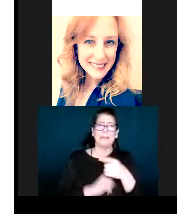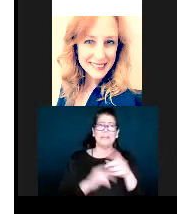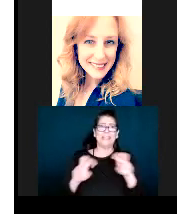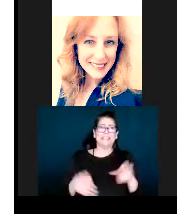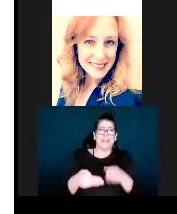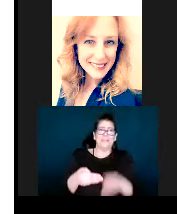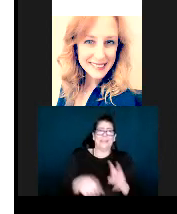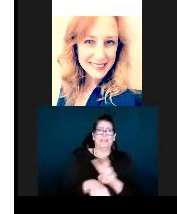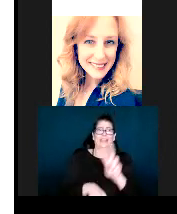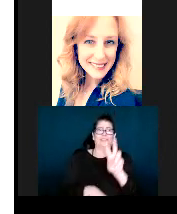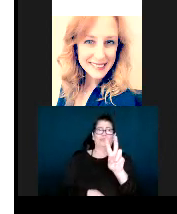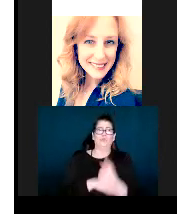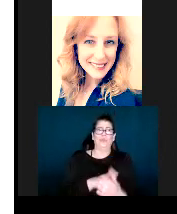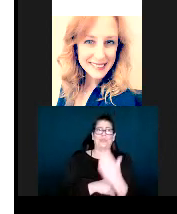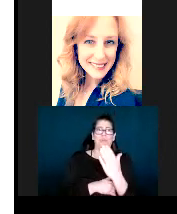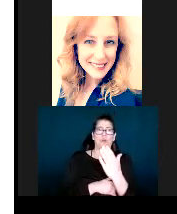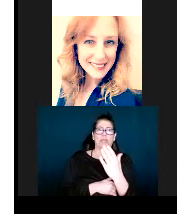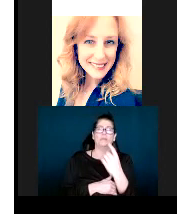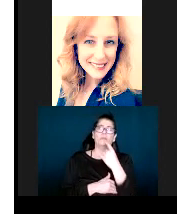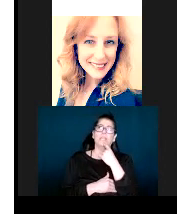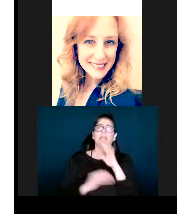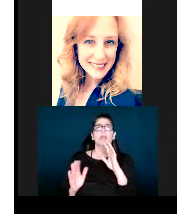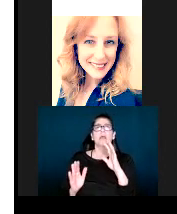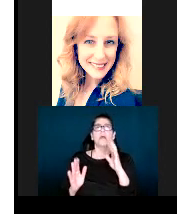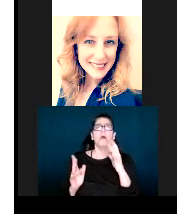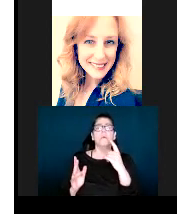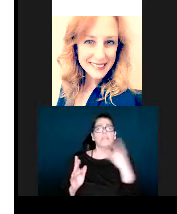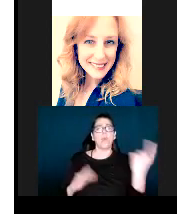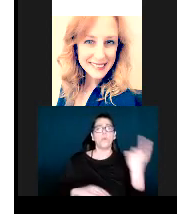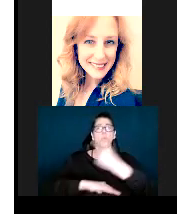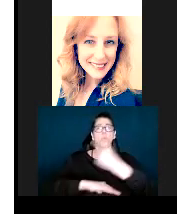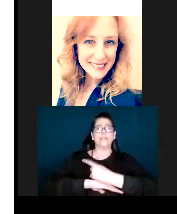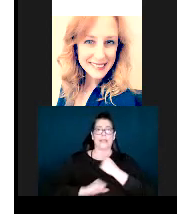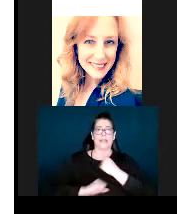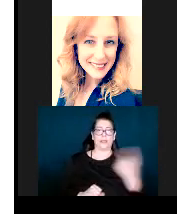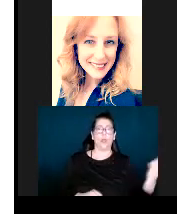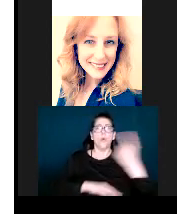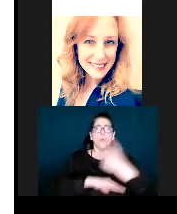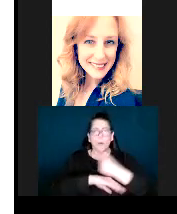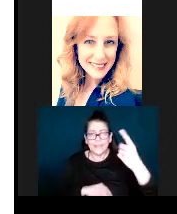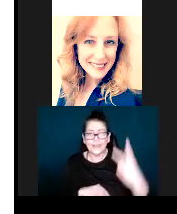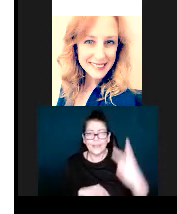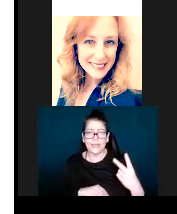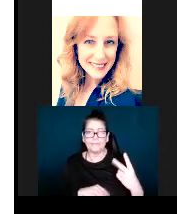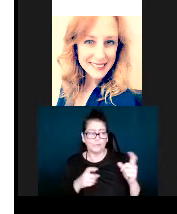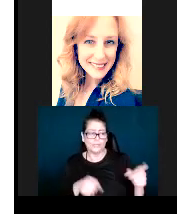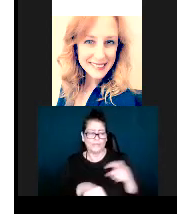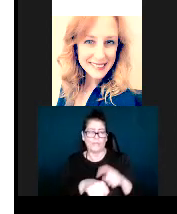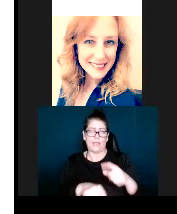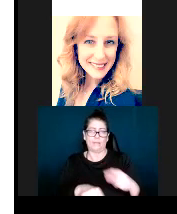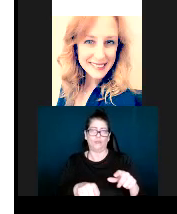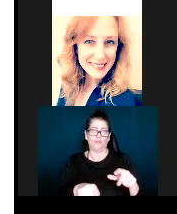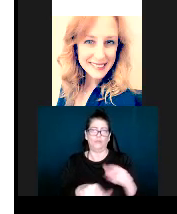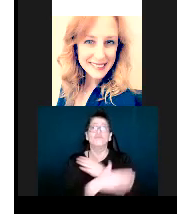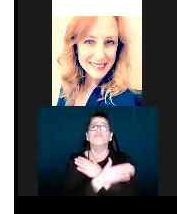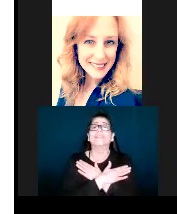morning, sometimes we would say, we'll follow up in a day or a day and a half, because we wanted them also to get the rest they needed. It also was not